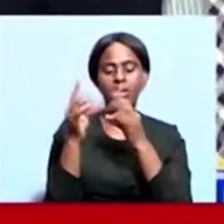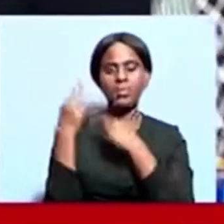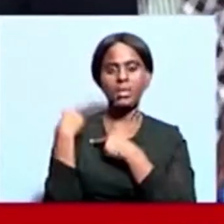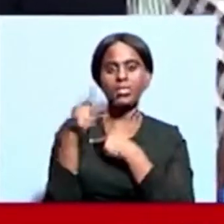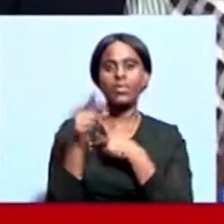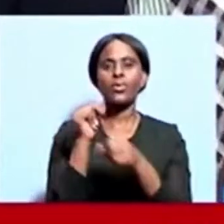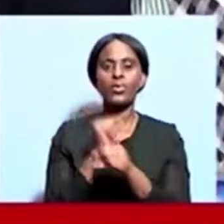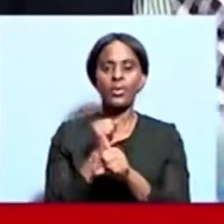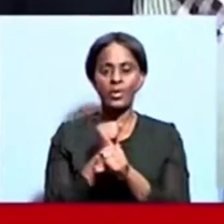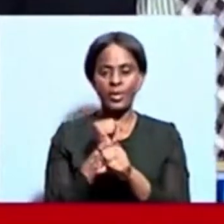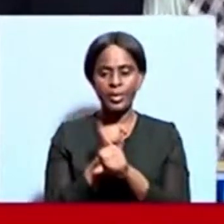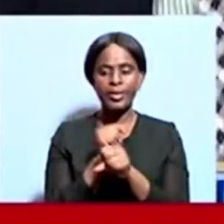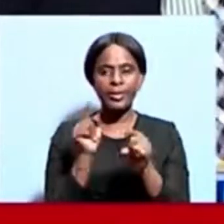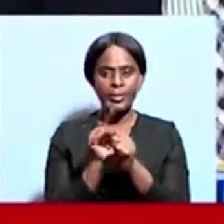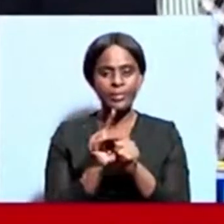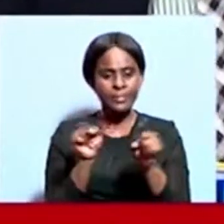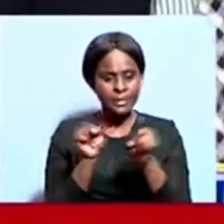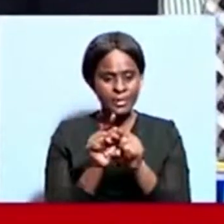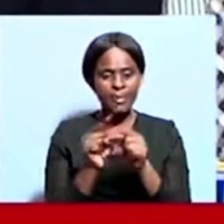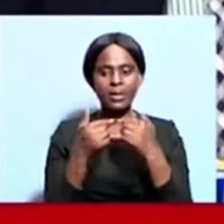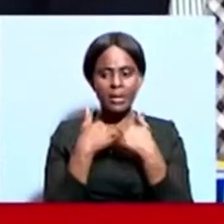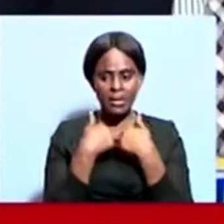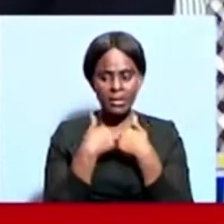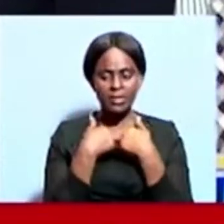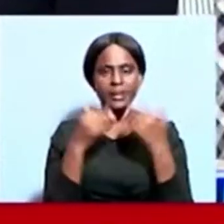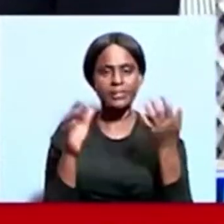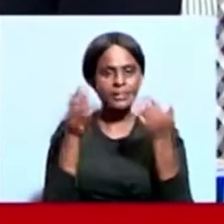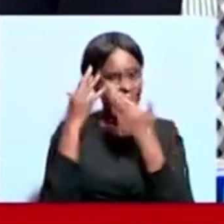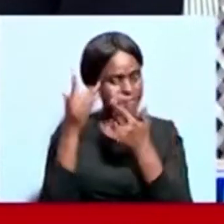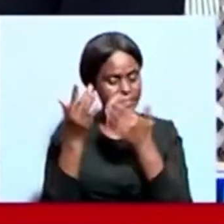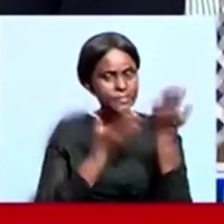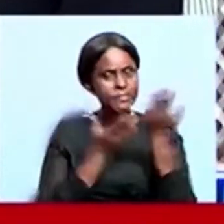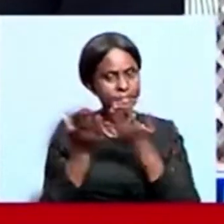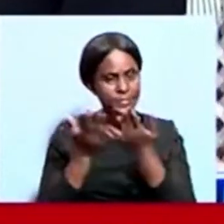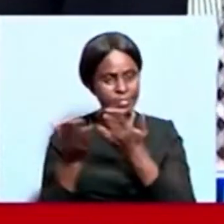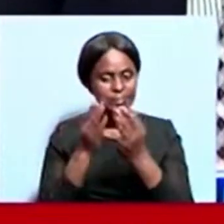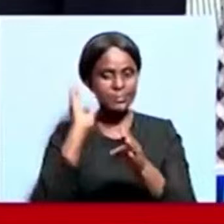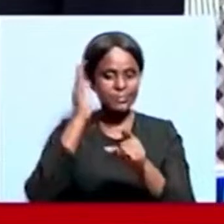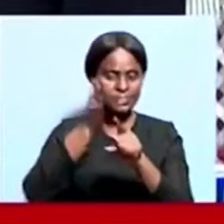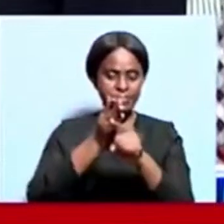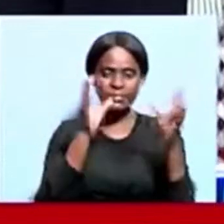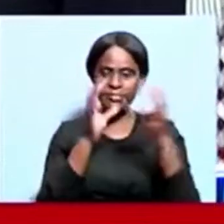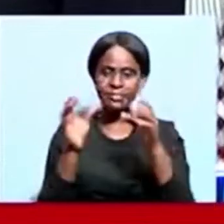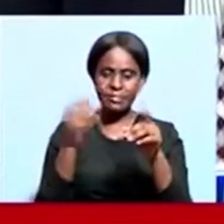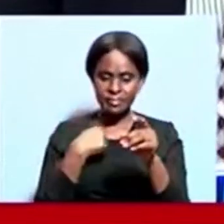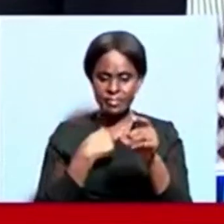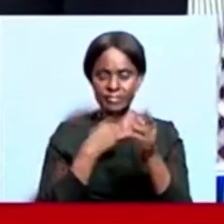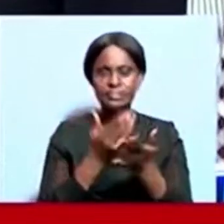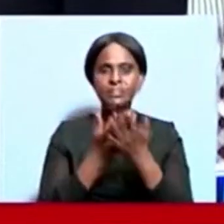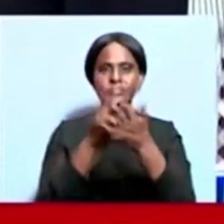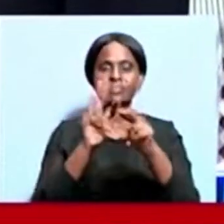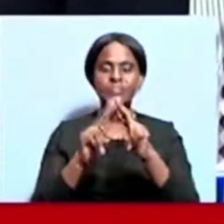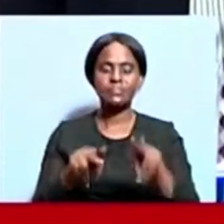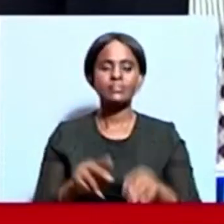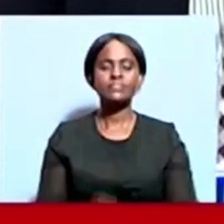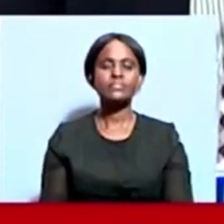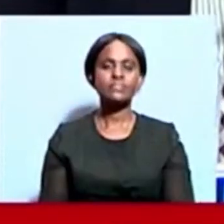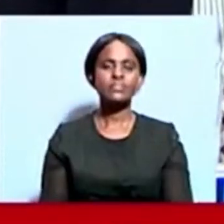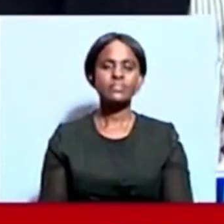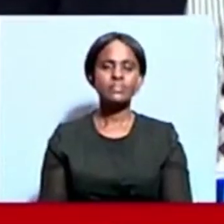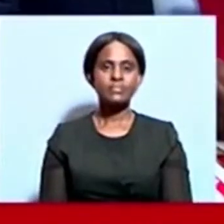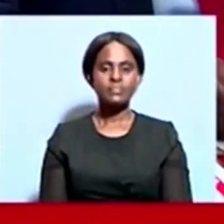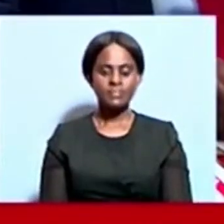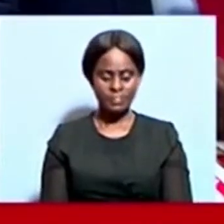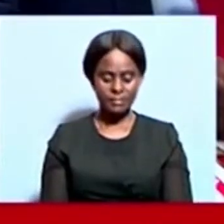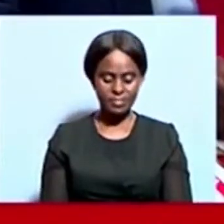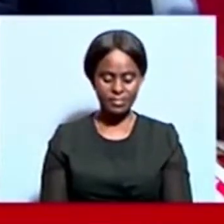function and in order to attain expected service delivery to the community. I submit, Chair, for your consideration. Thank you